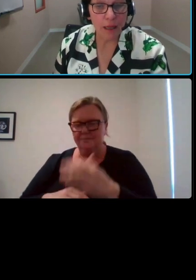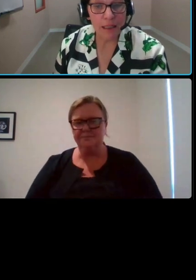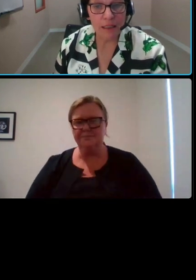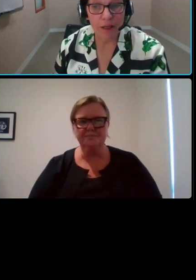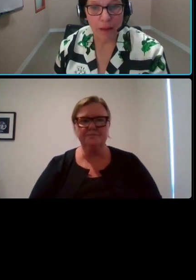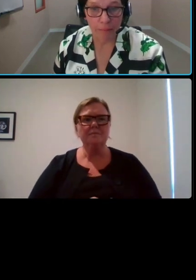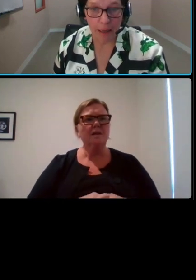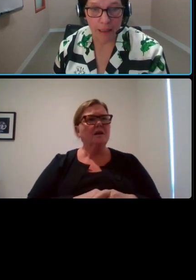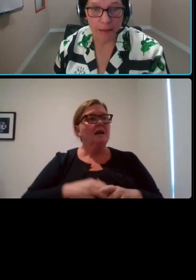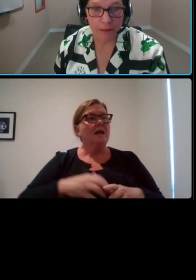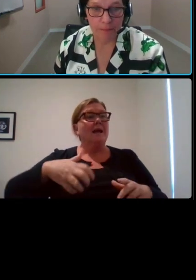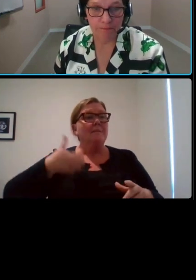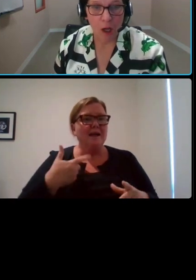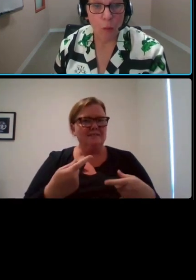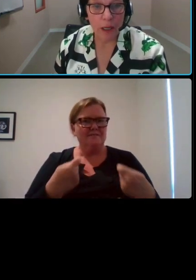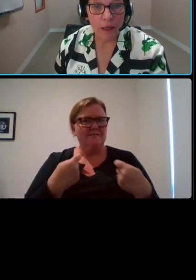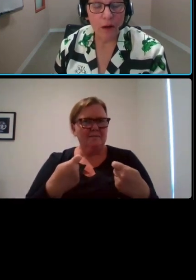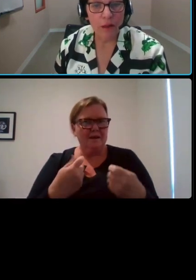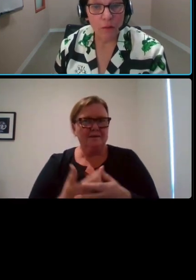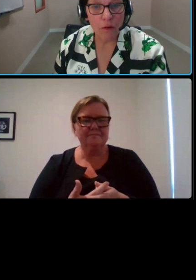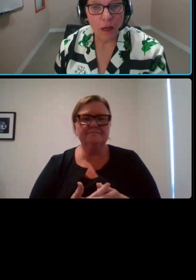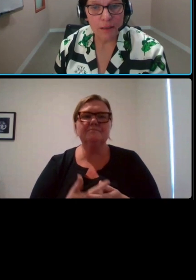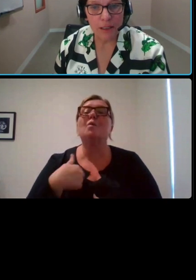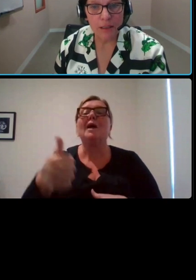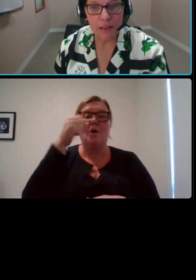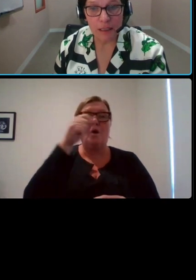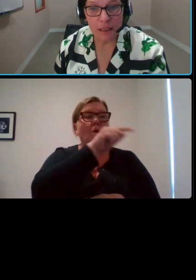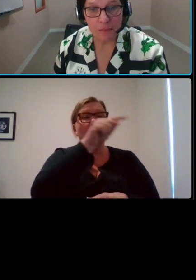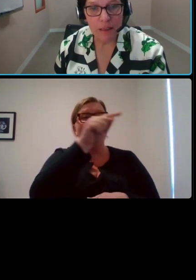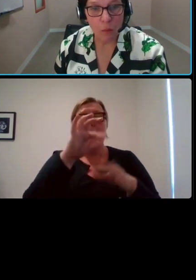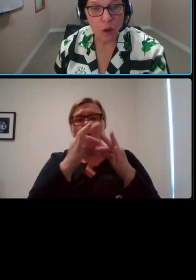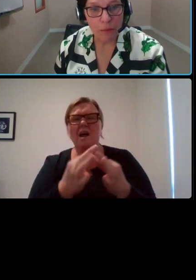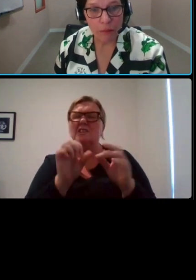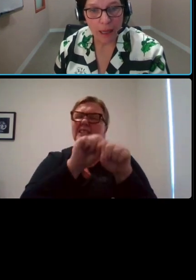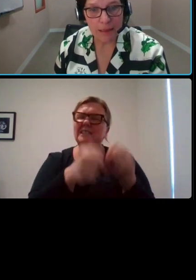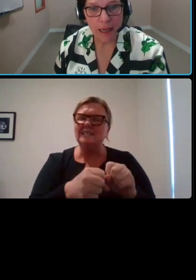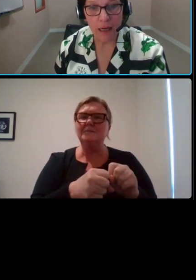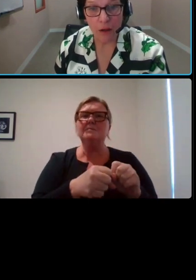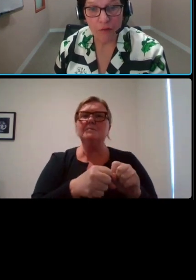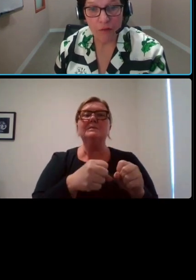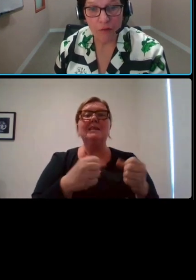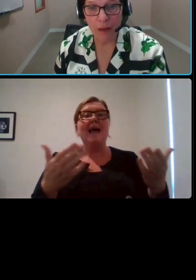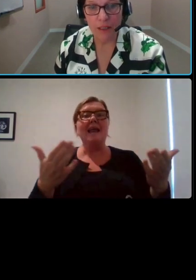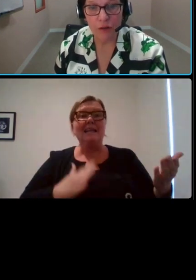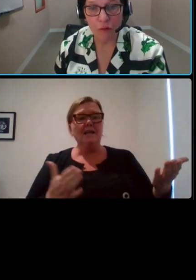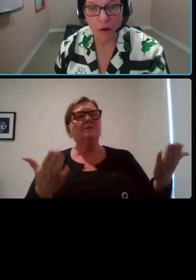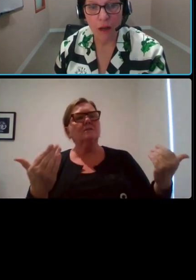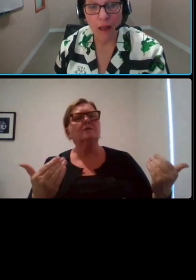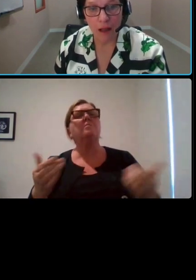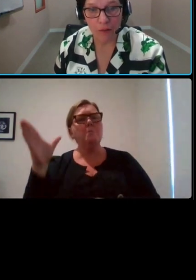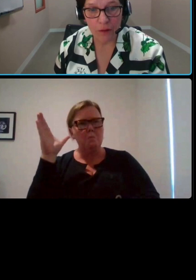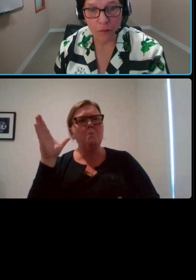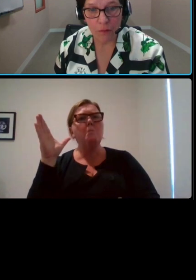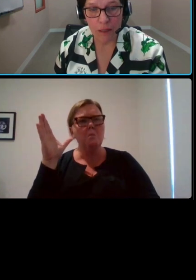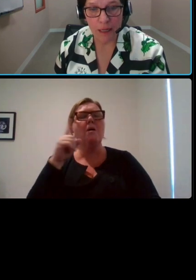Enhance complaints and feedback mechanisms. We know that organisations and systems that welcome complaints and learn from them are